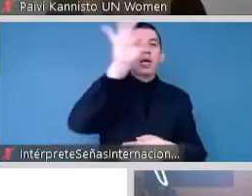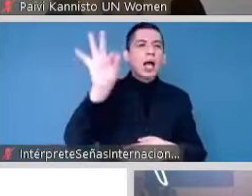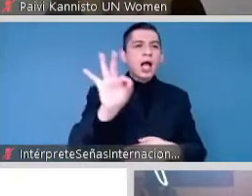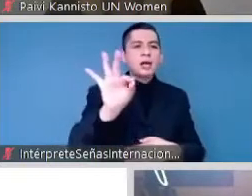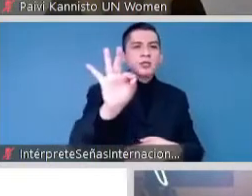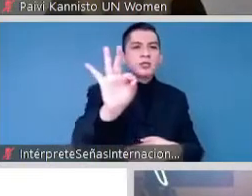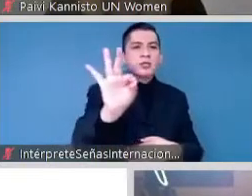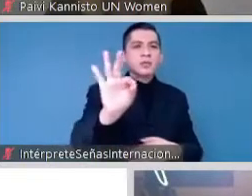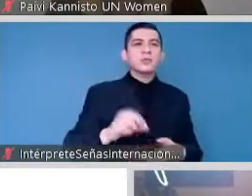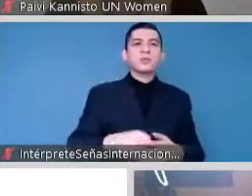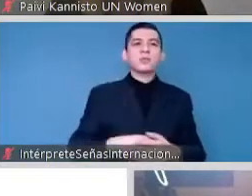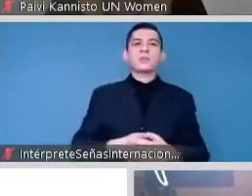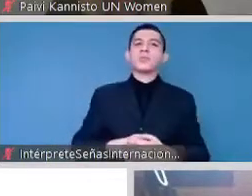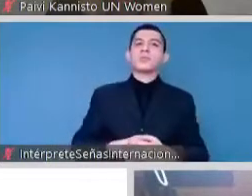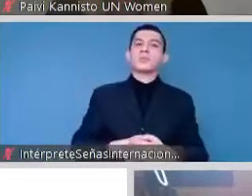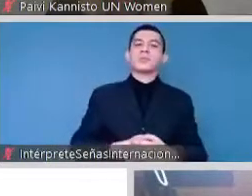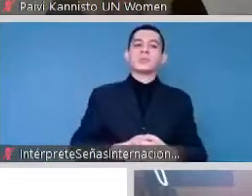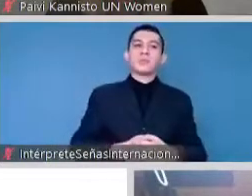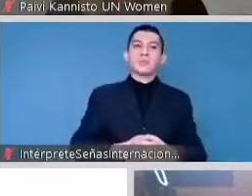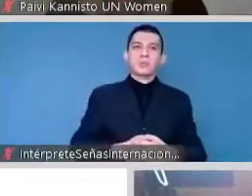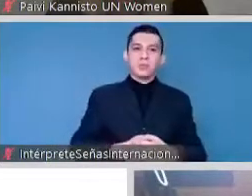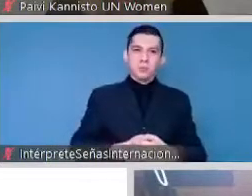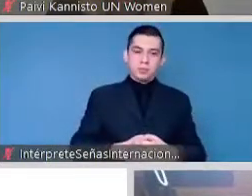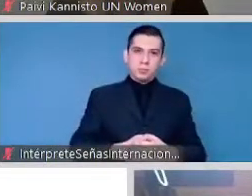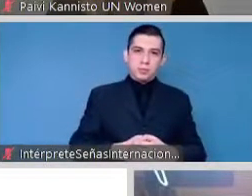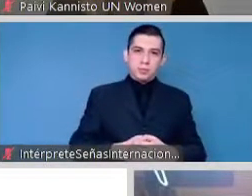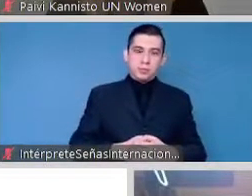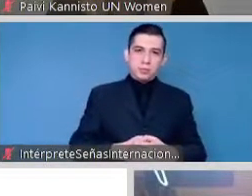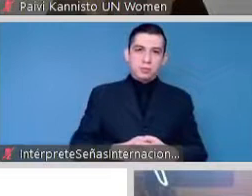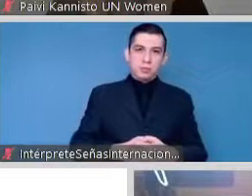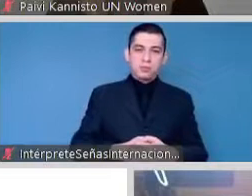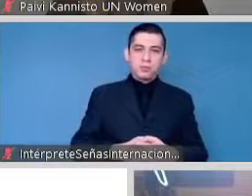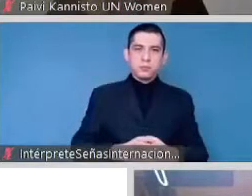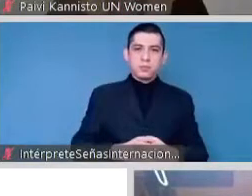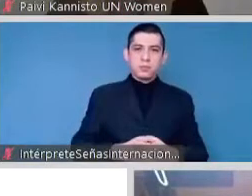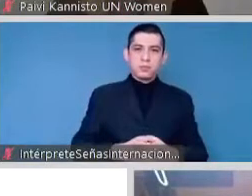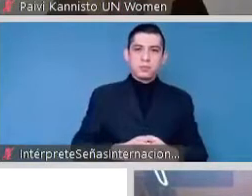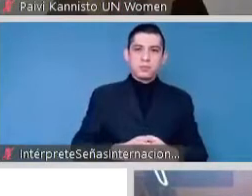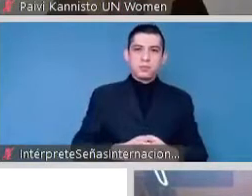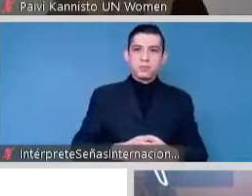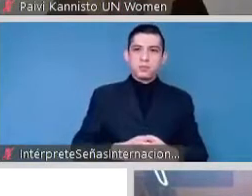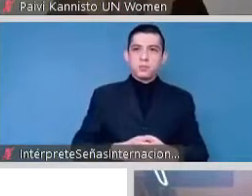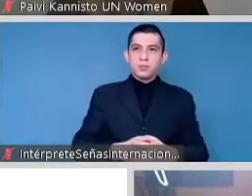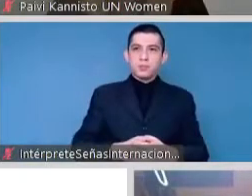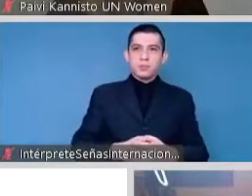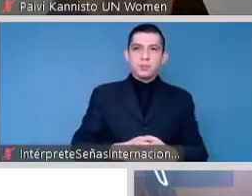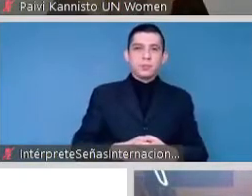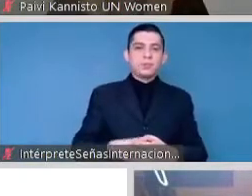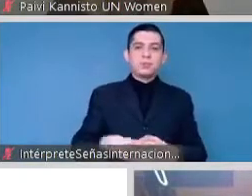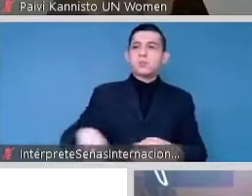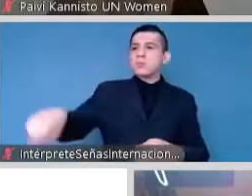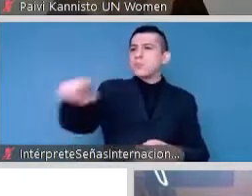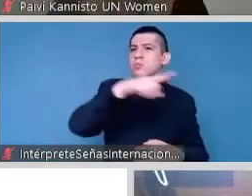peace negotiations. I would like to ask you a question. When you have a peace agreement signed, there is always a window